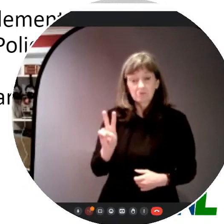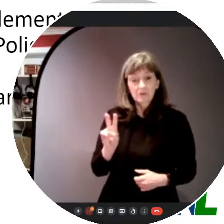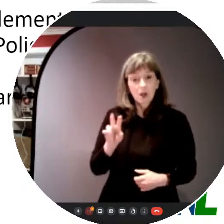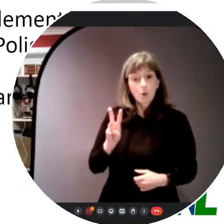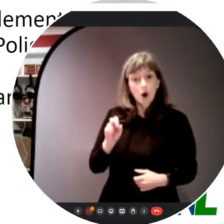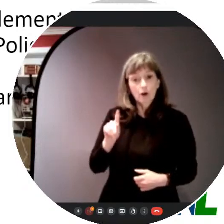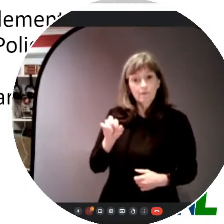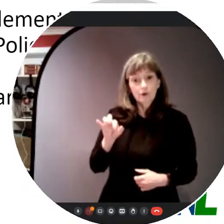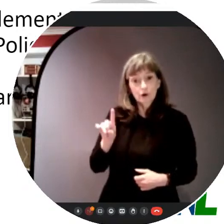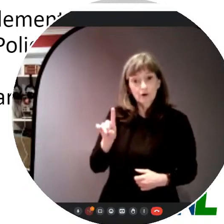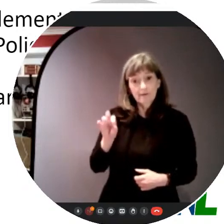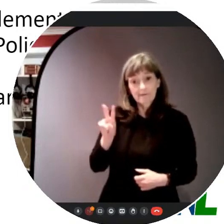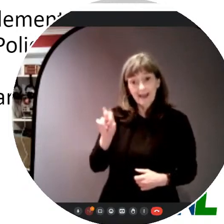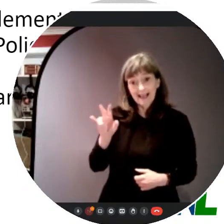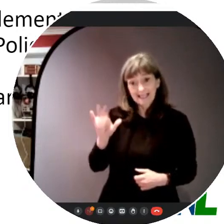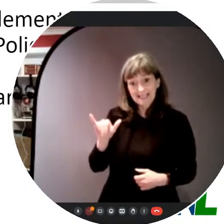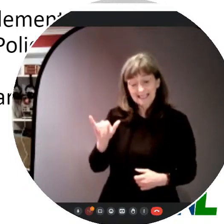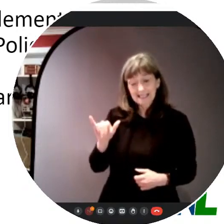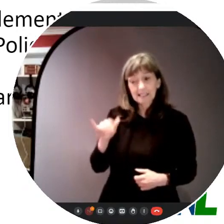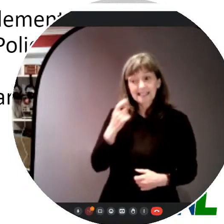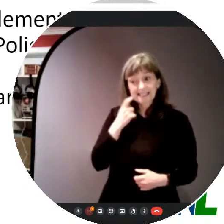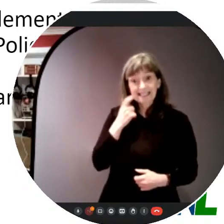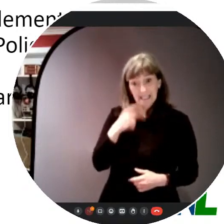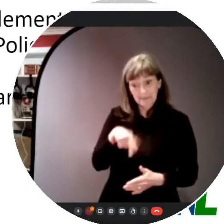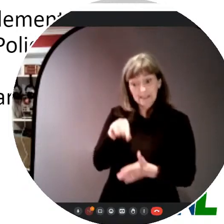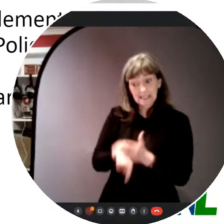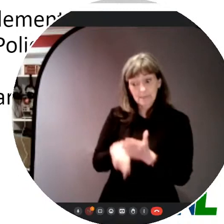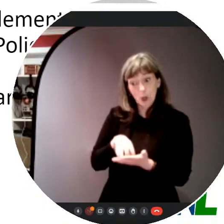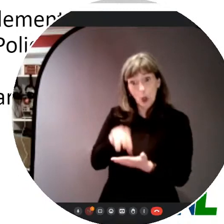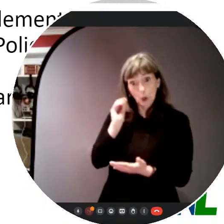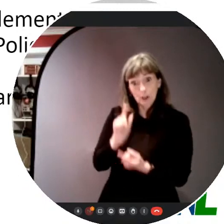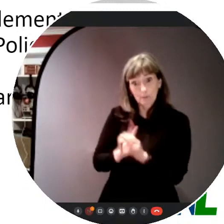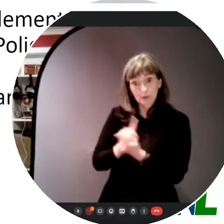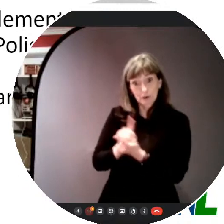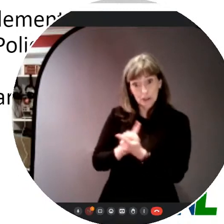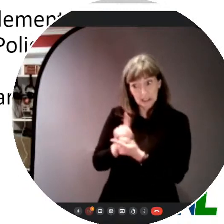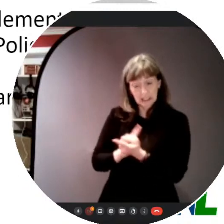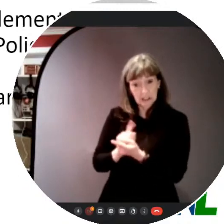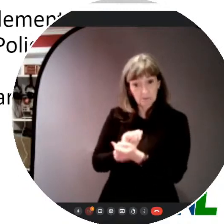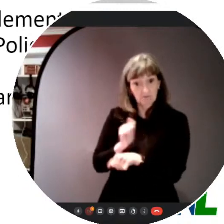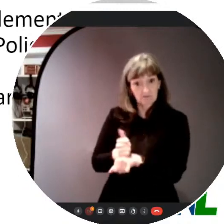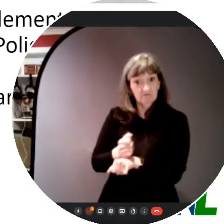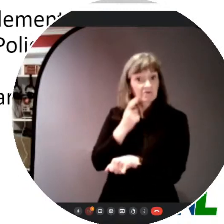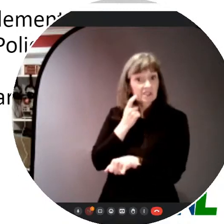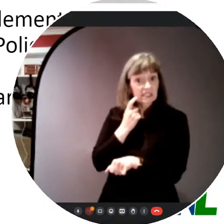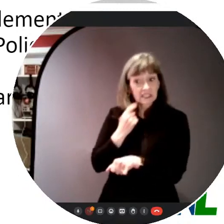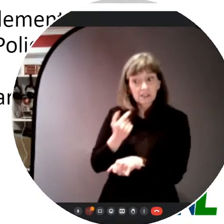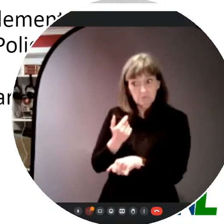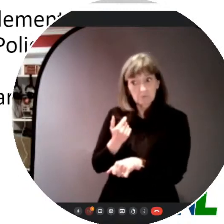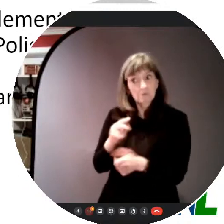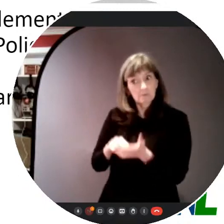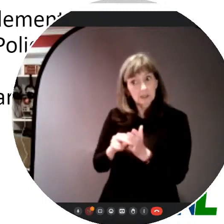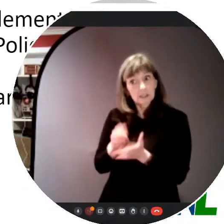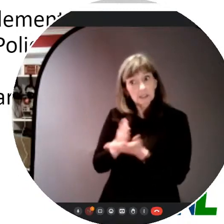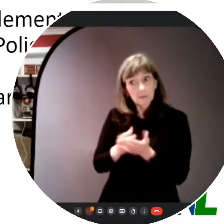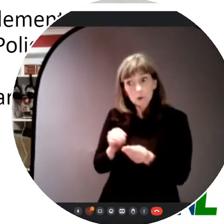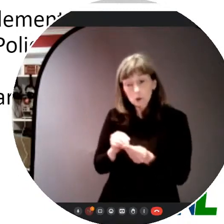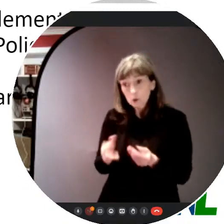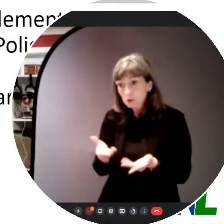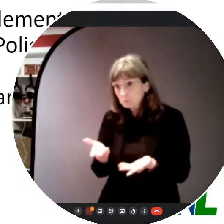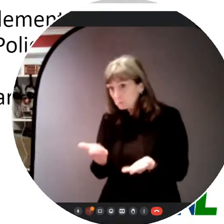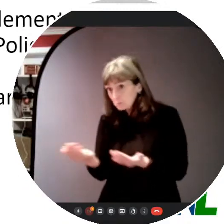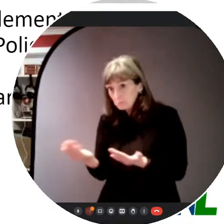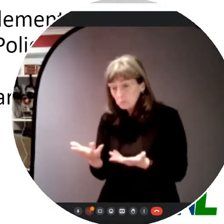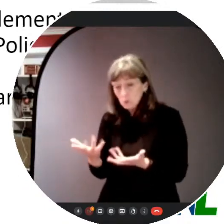year they initiated a deep learning and mentoring initiative where they offered students the opportunity to work